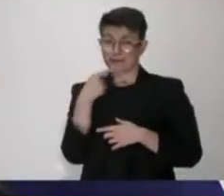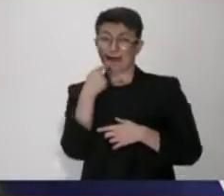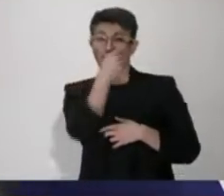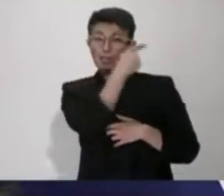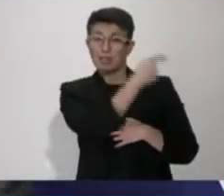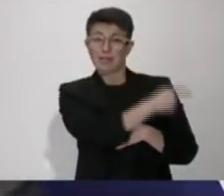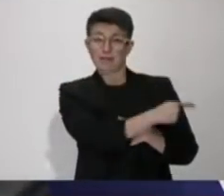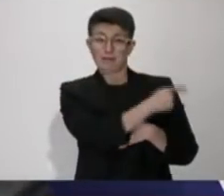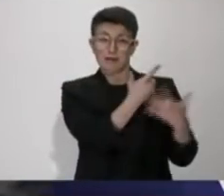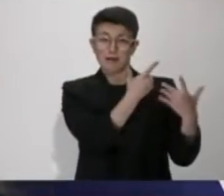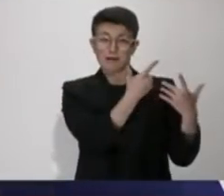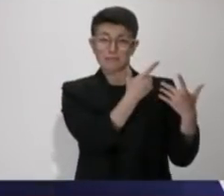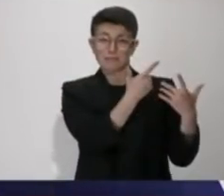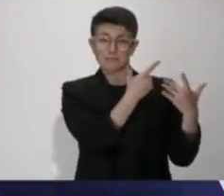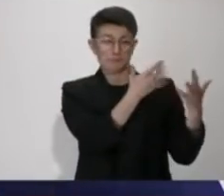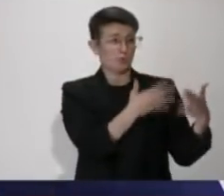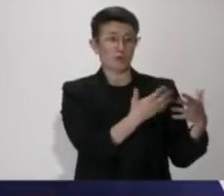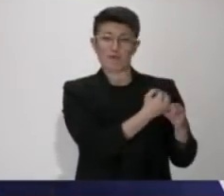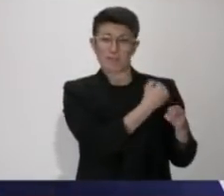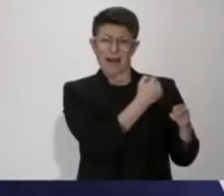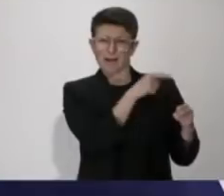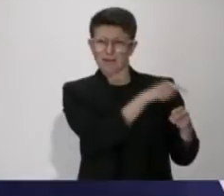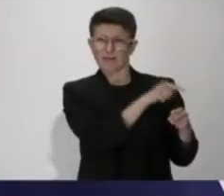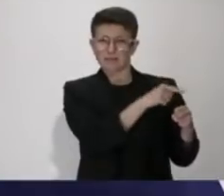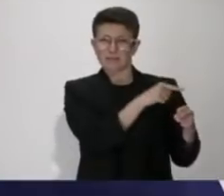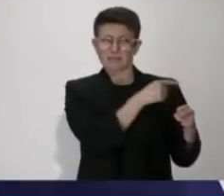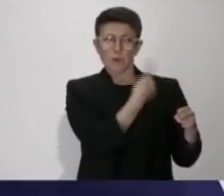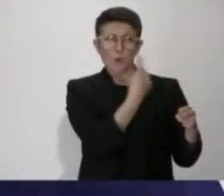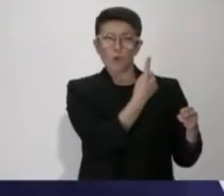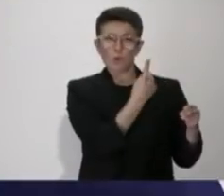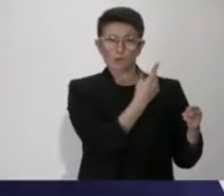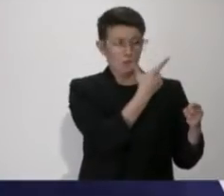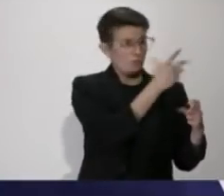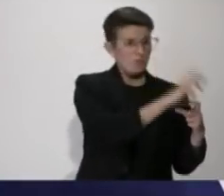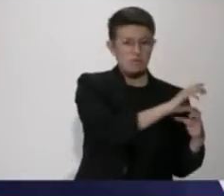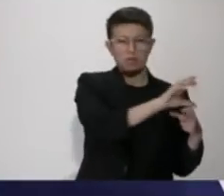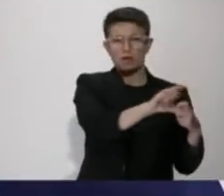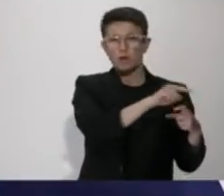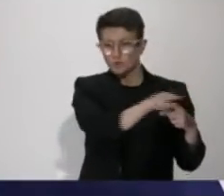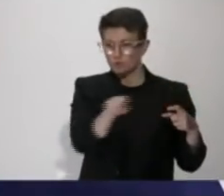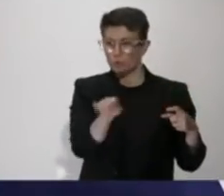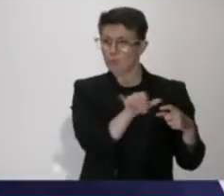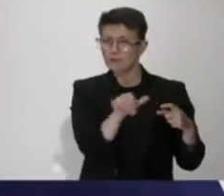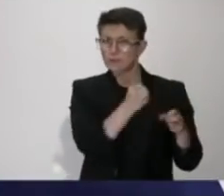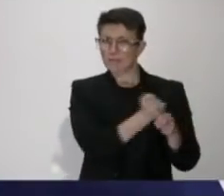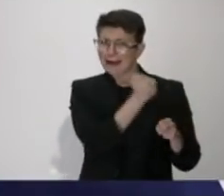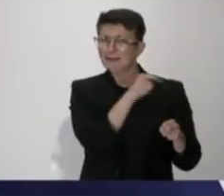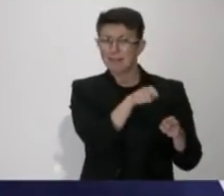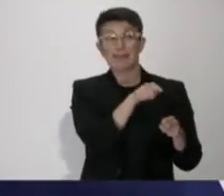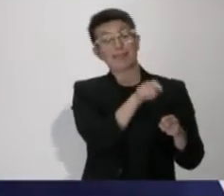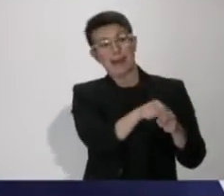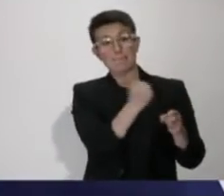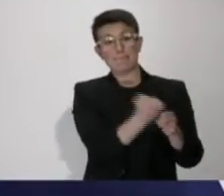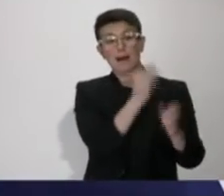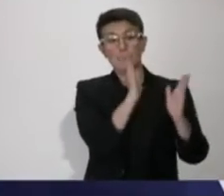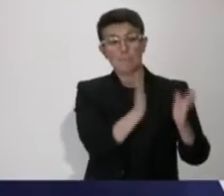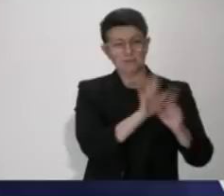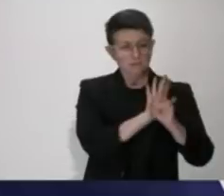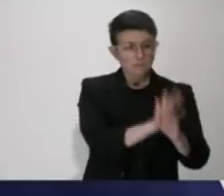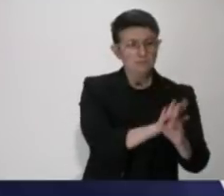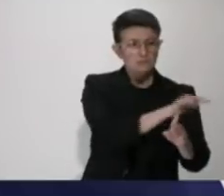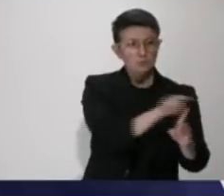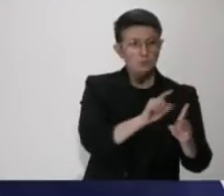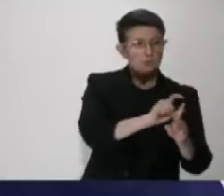these sorts of businesses, for example? Probably not in that way, no. But obviously the creation of the scheme fits in within